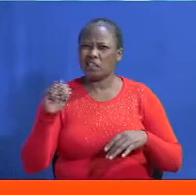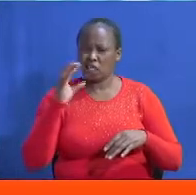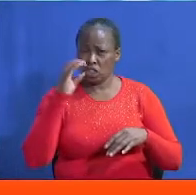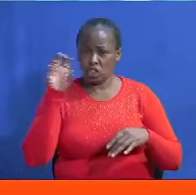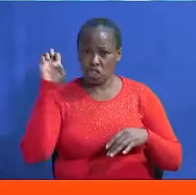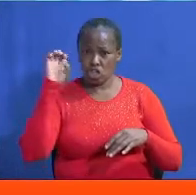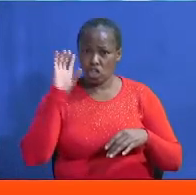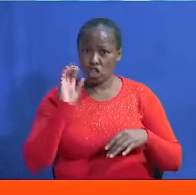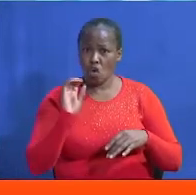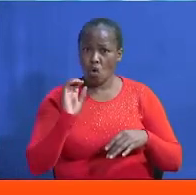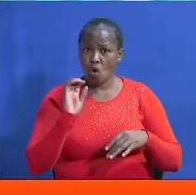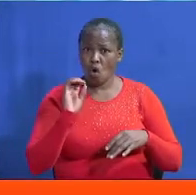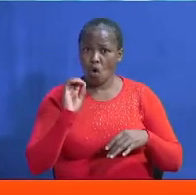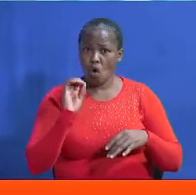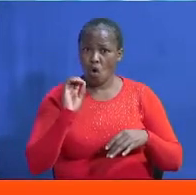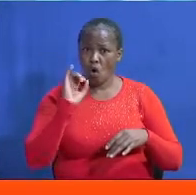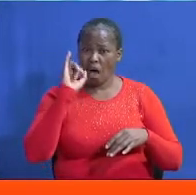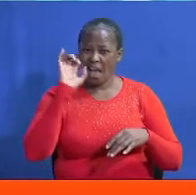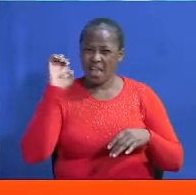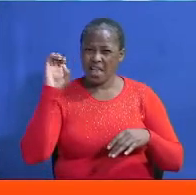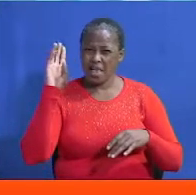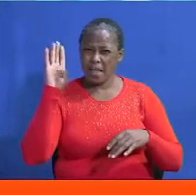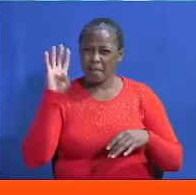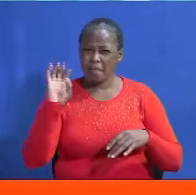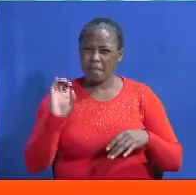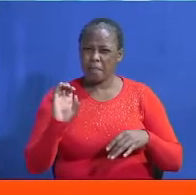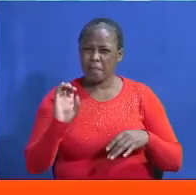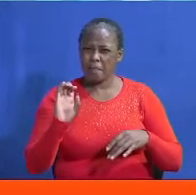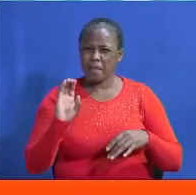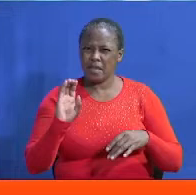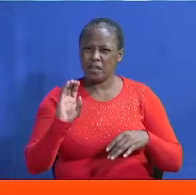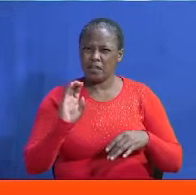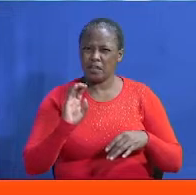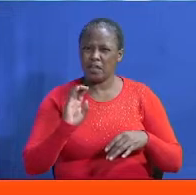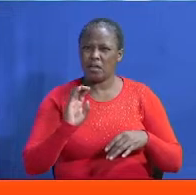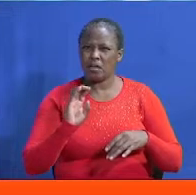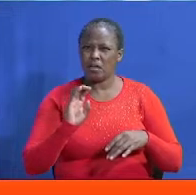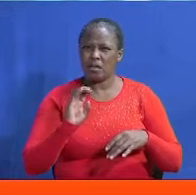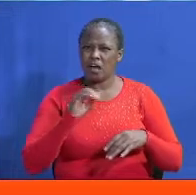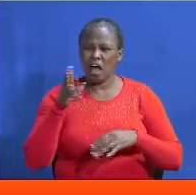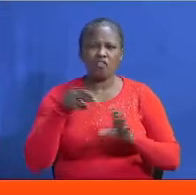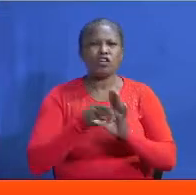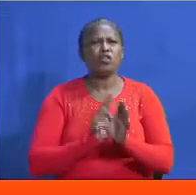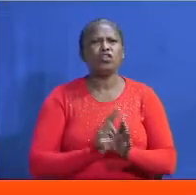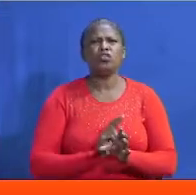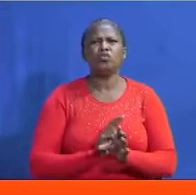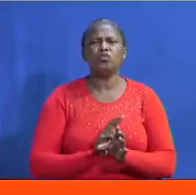of IBC after Ezra was Chiloba came out. Yeah, was hosted out. Now,